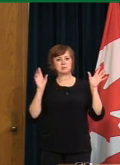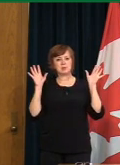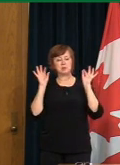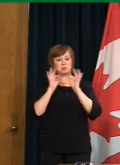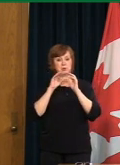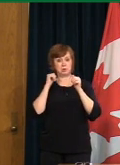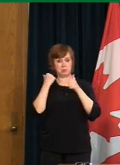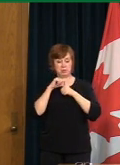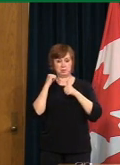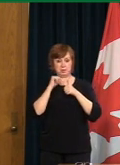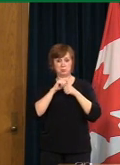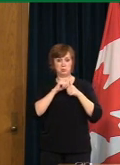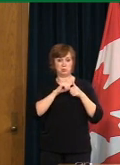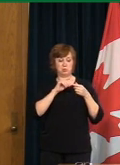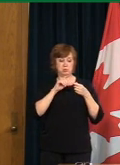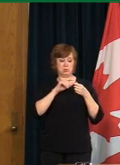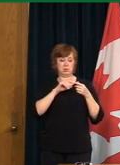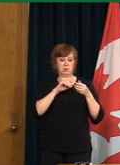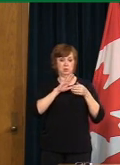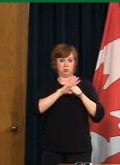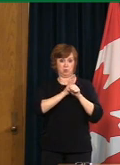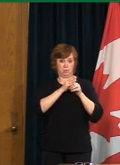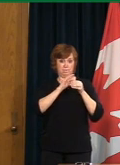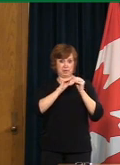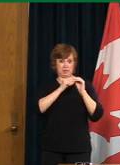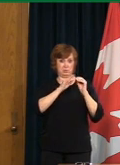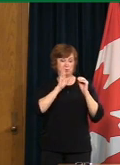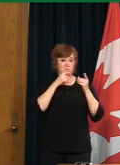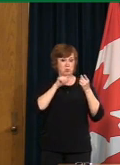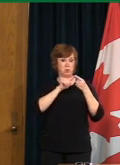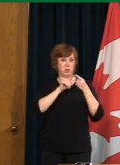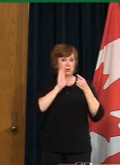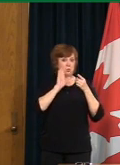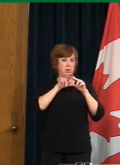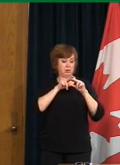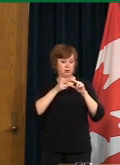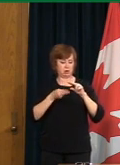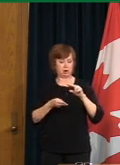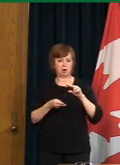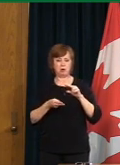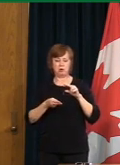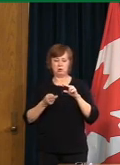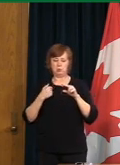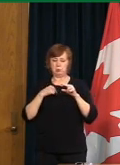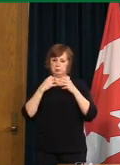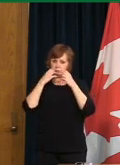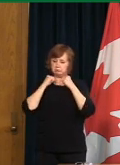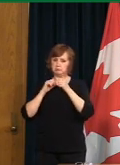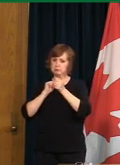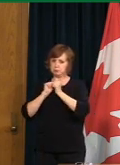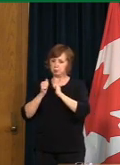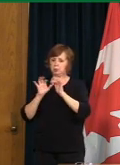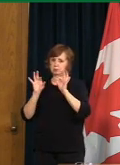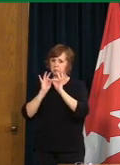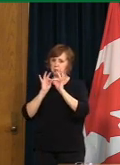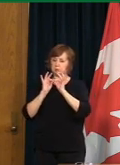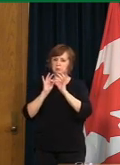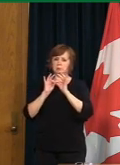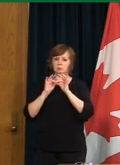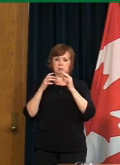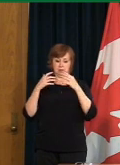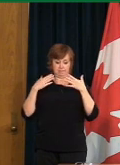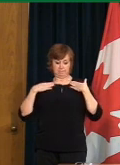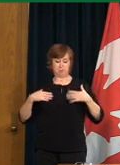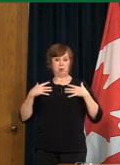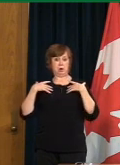of physical and mental and social well-being. So again, as our numbers allow, again, the guidelines may need to be adjusted a